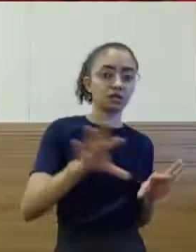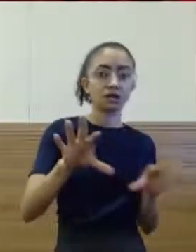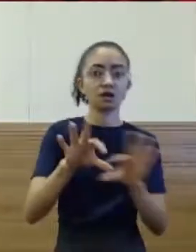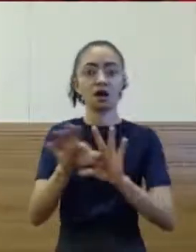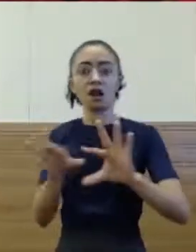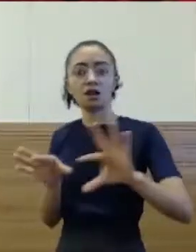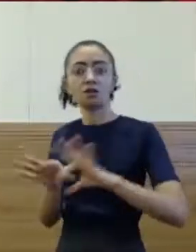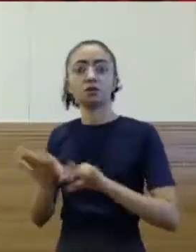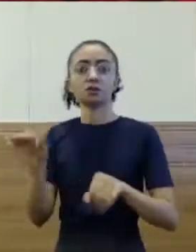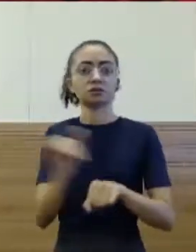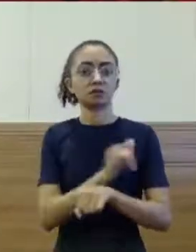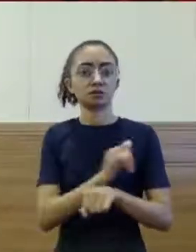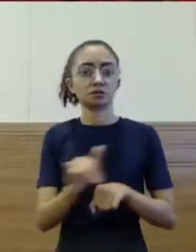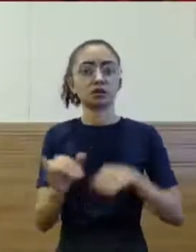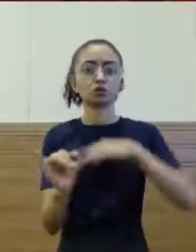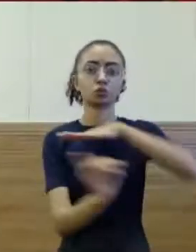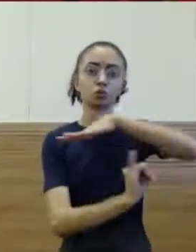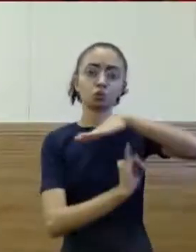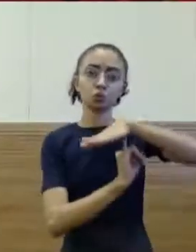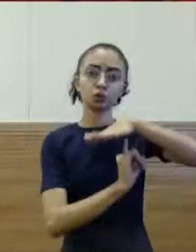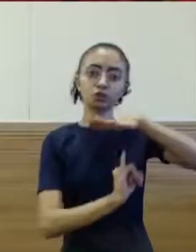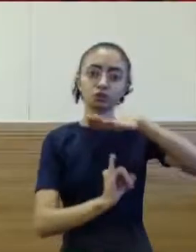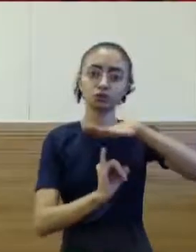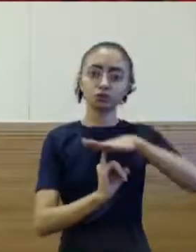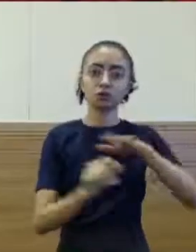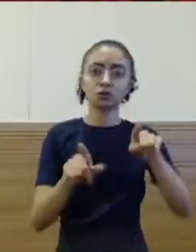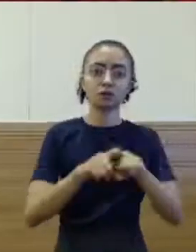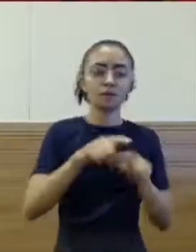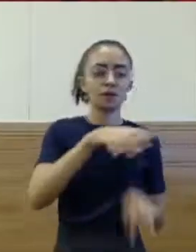institutions, with other sectors, to be able to have